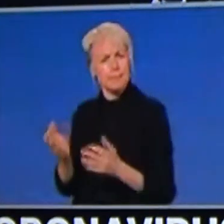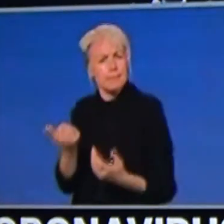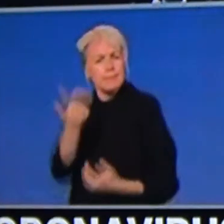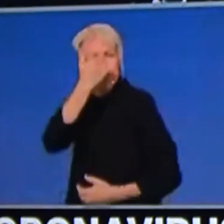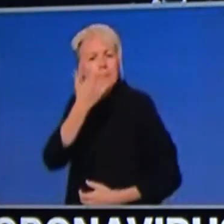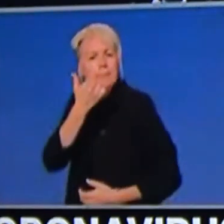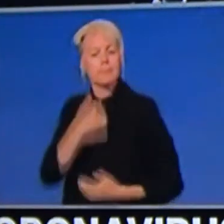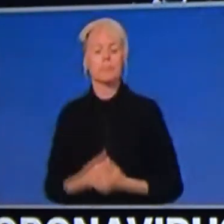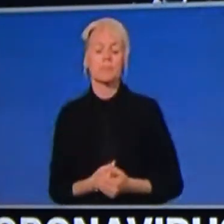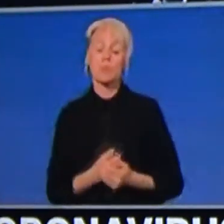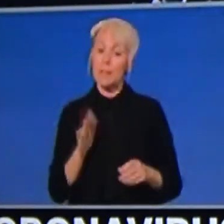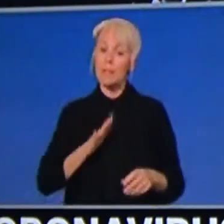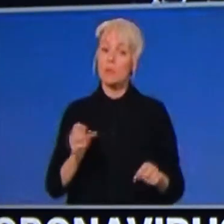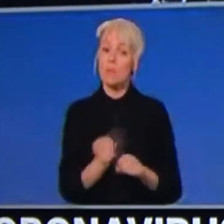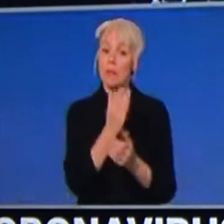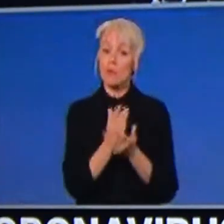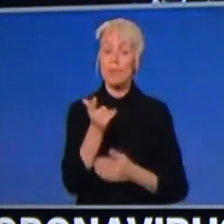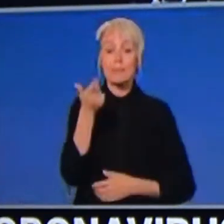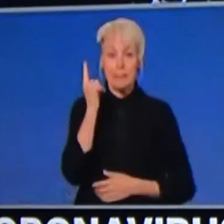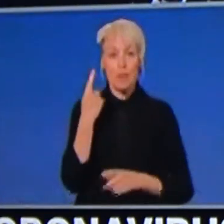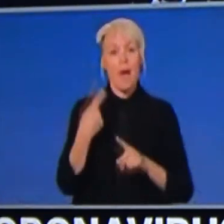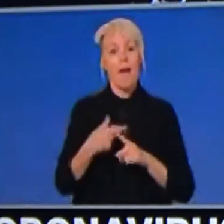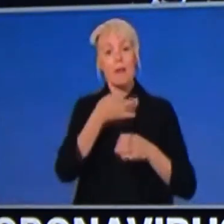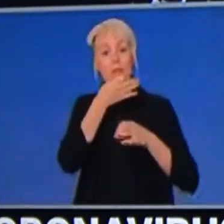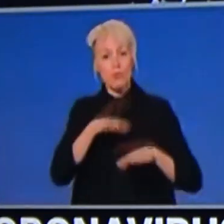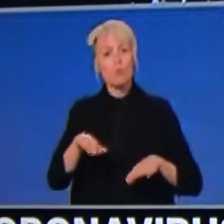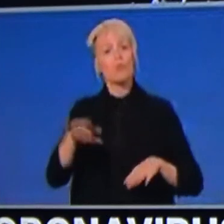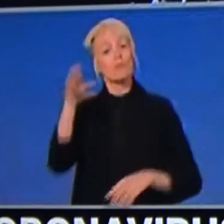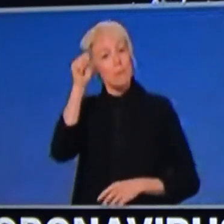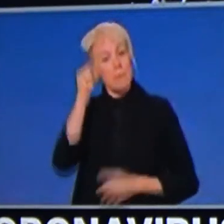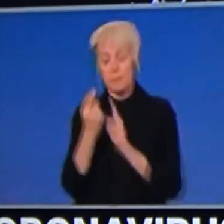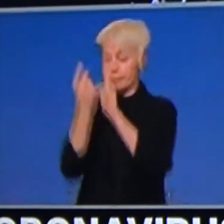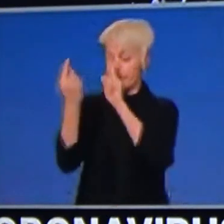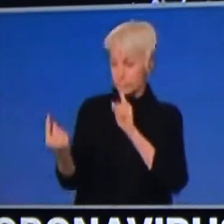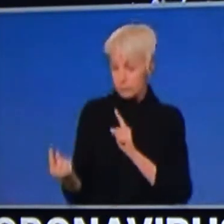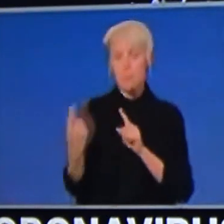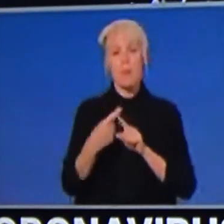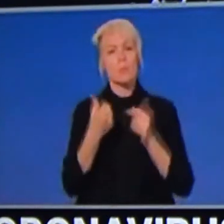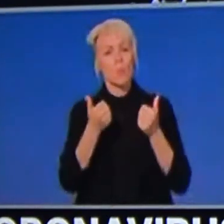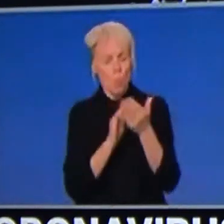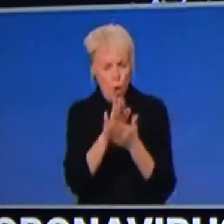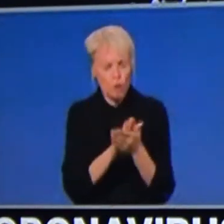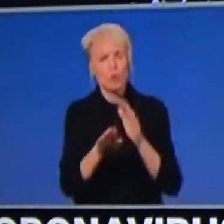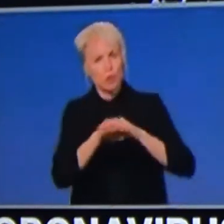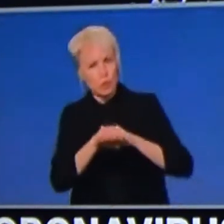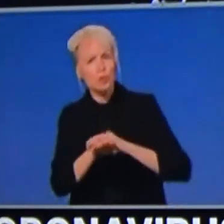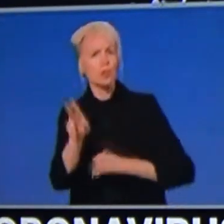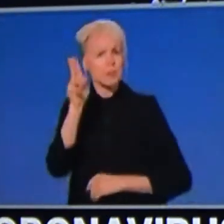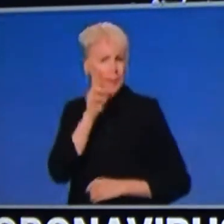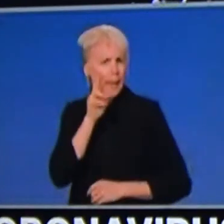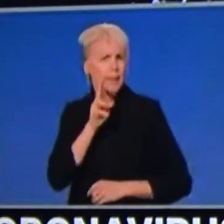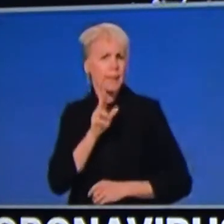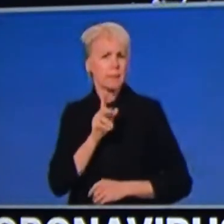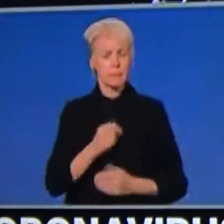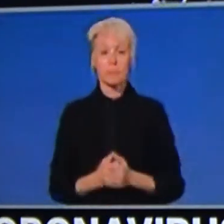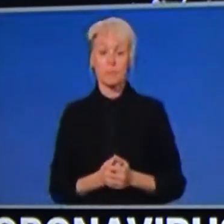some distancing in the classroom, that children practice very good hygiene, and there's a whole range of measures that will be released this evening in how